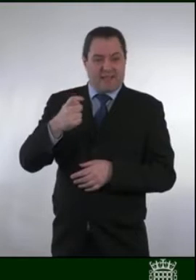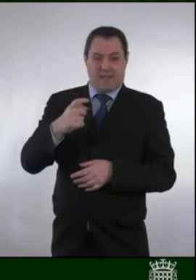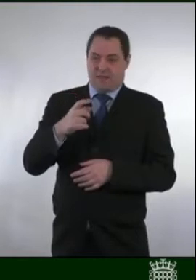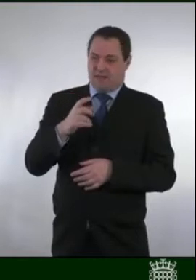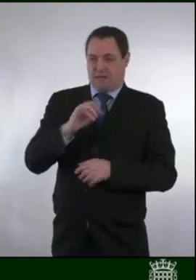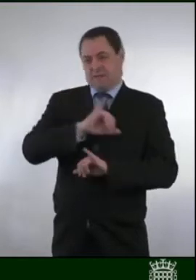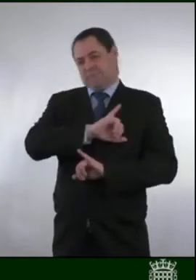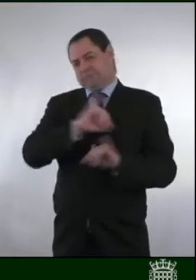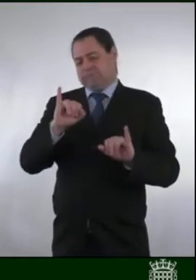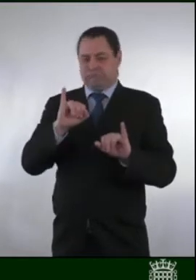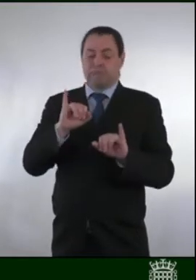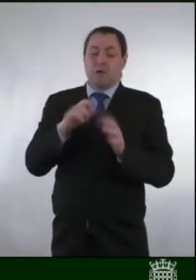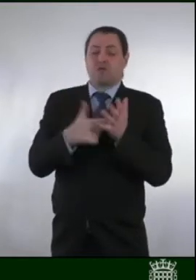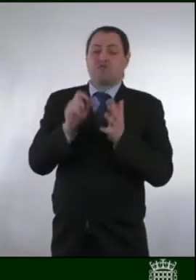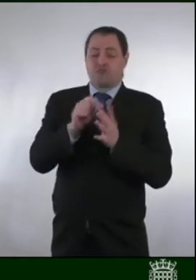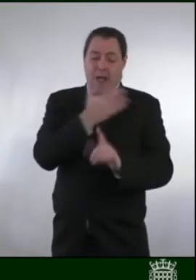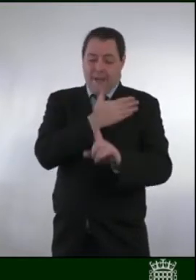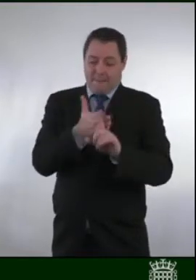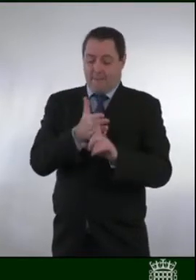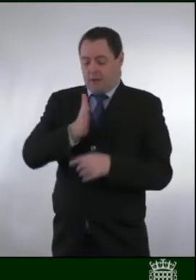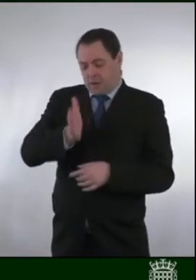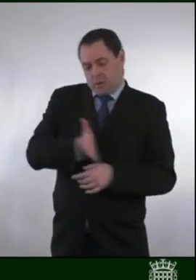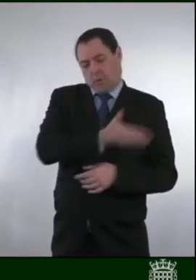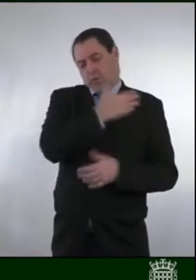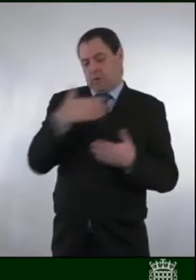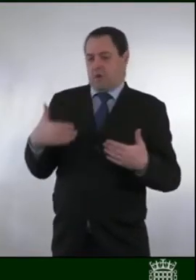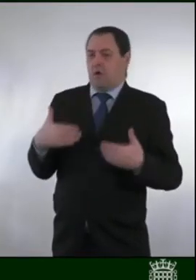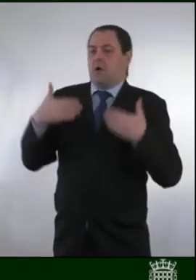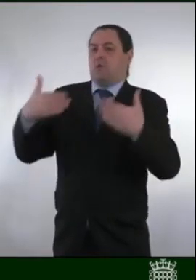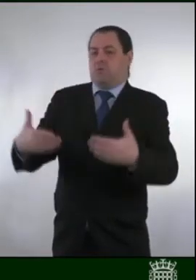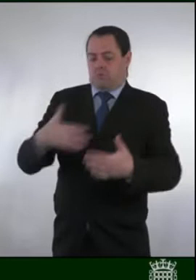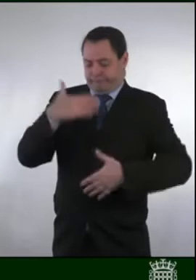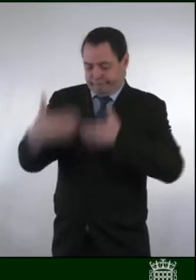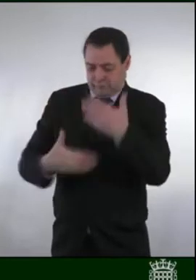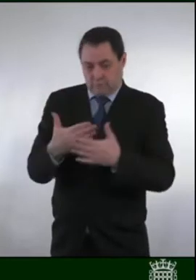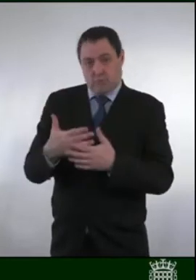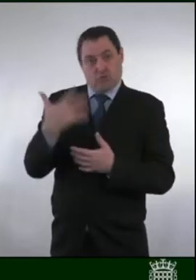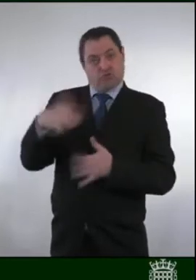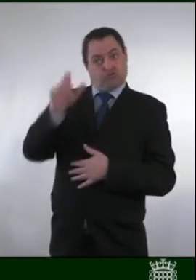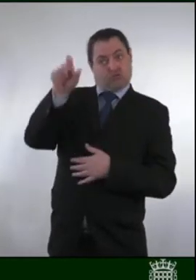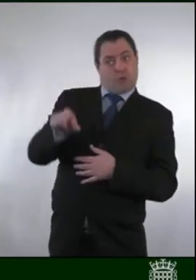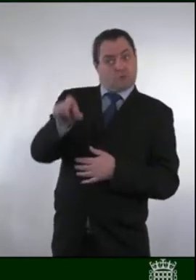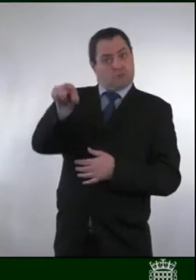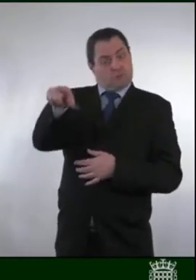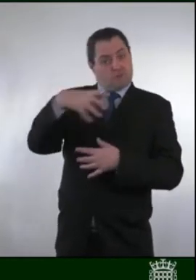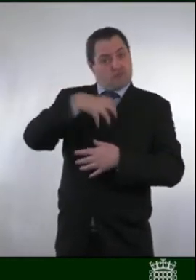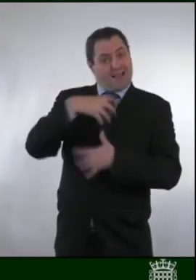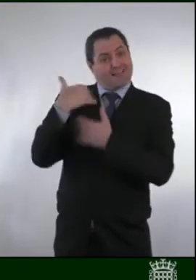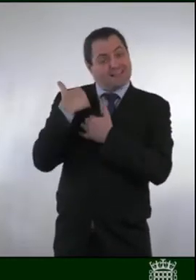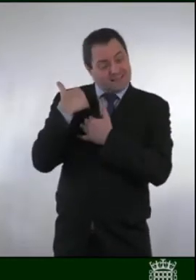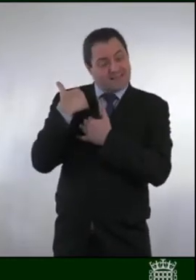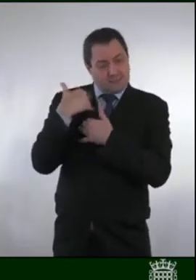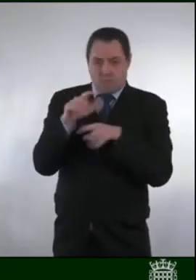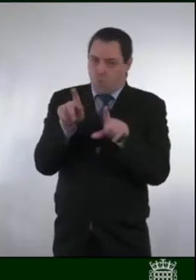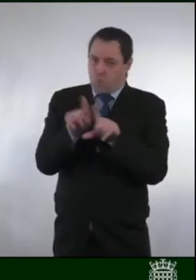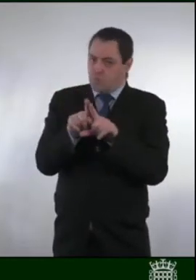chapter of Trump's presidency isn't solely the responsibility of President Joe Biden. It is also the responsibility of